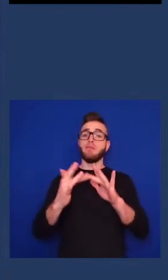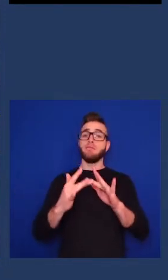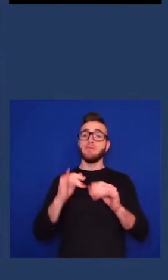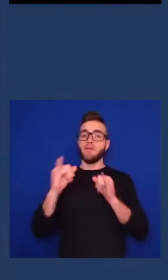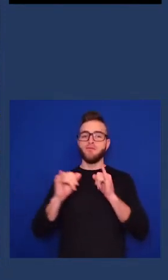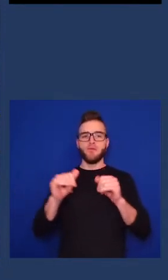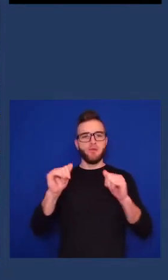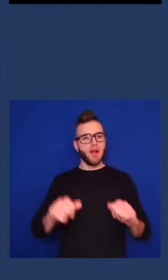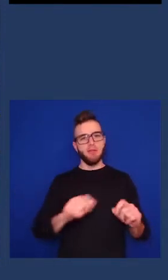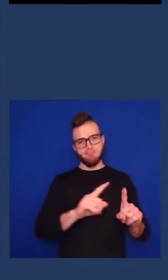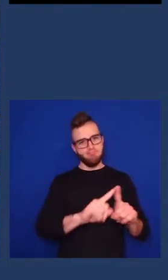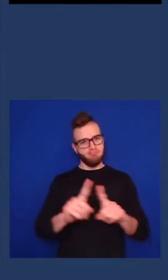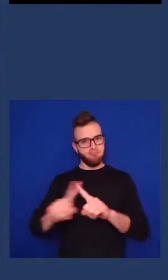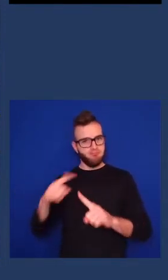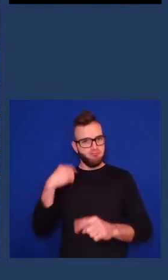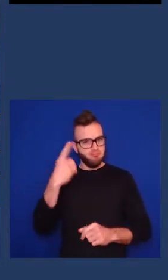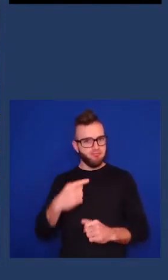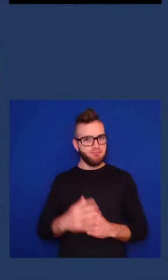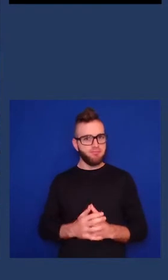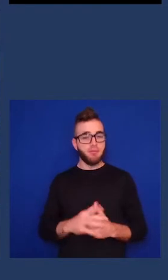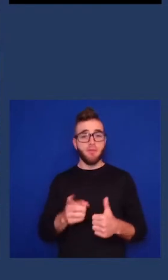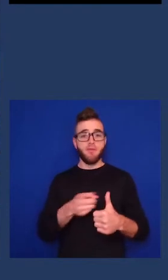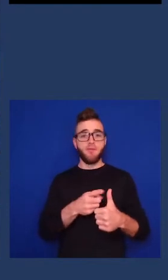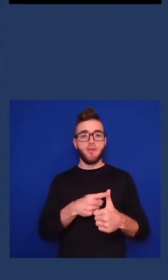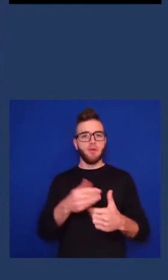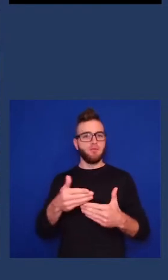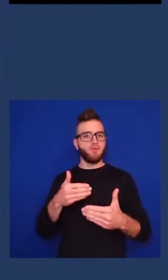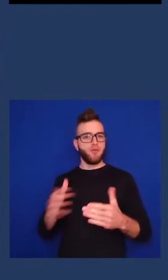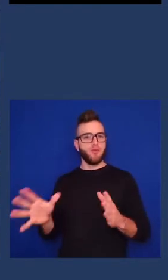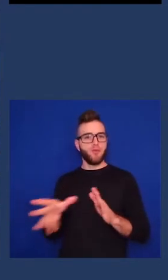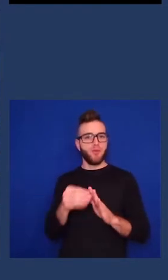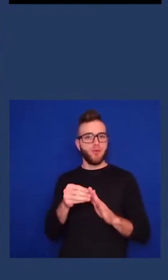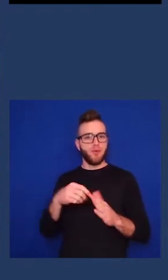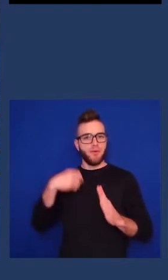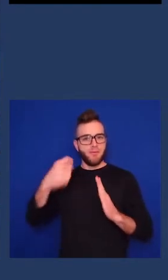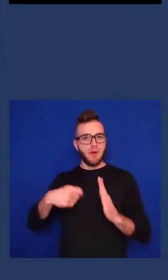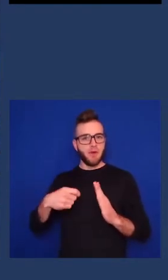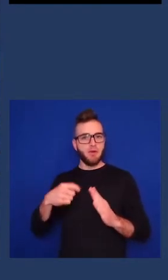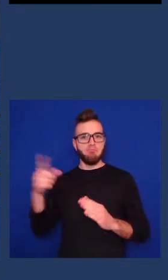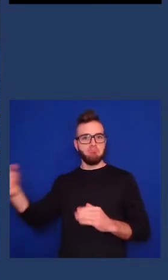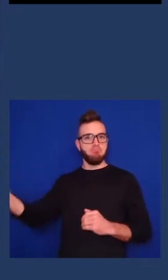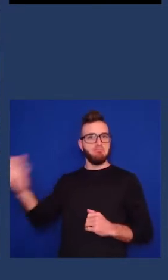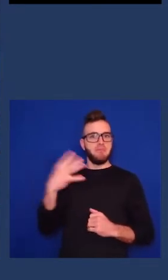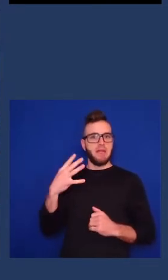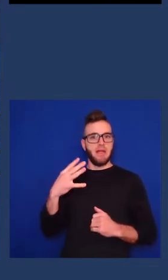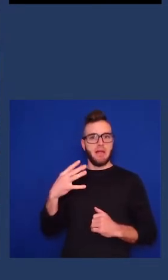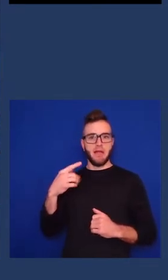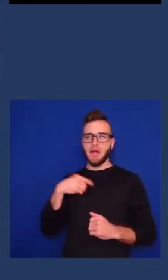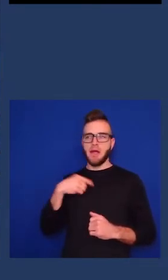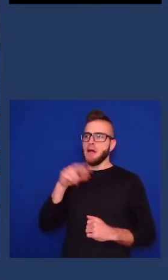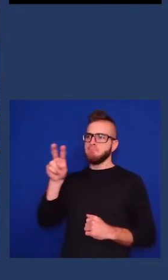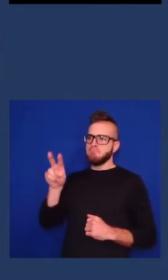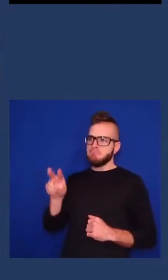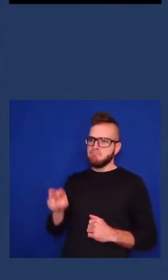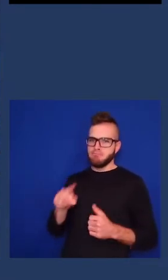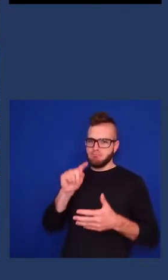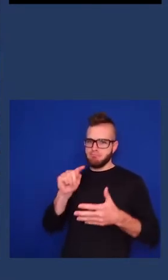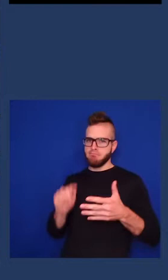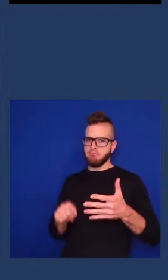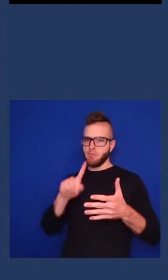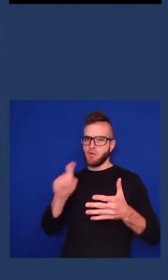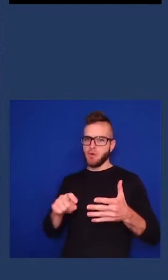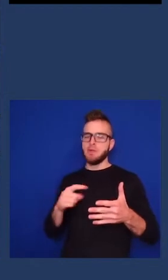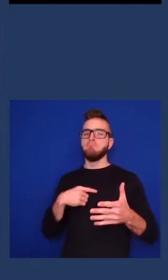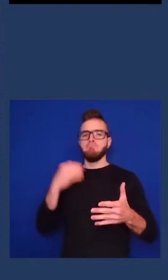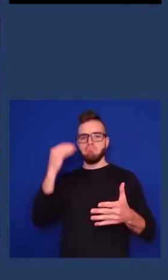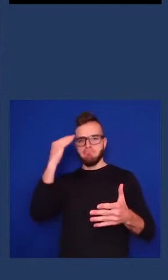pre-recorded video interview that is going to ask you questions that you'll then record yourself answering and submit them